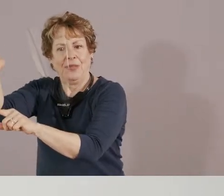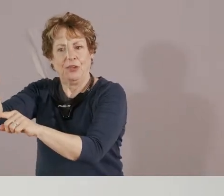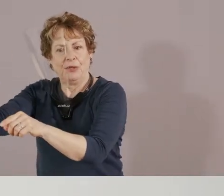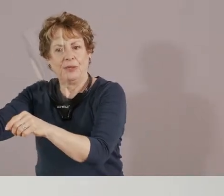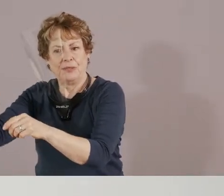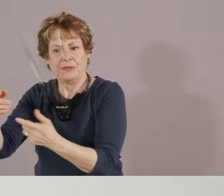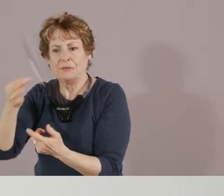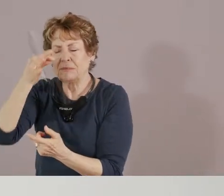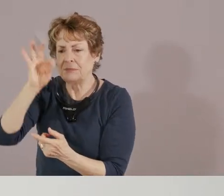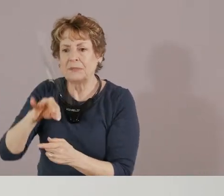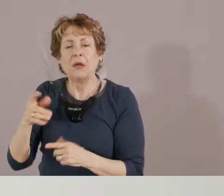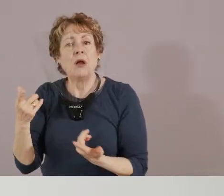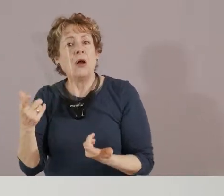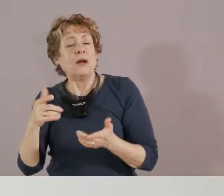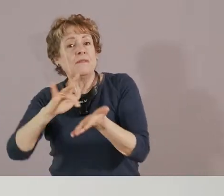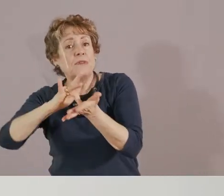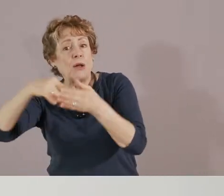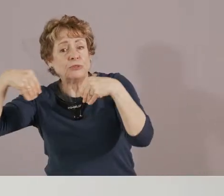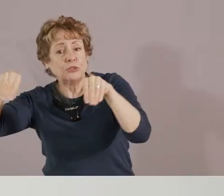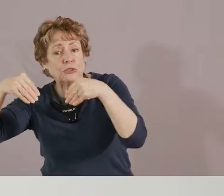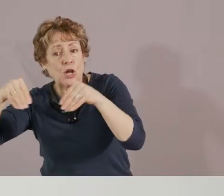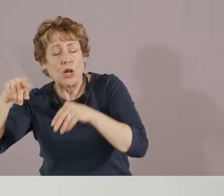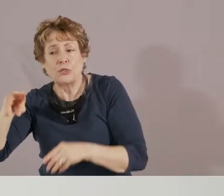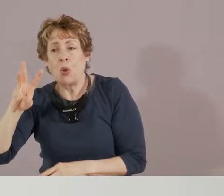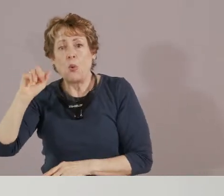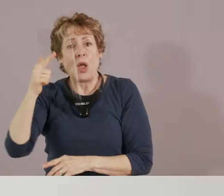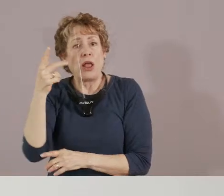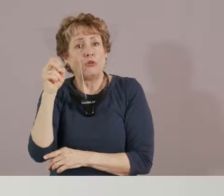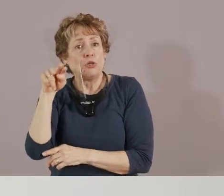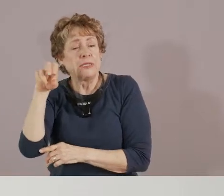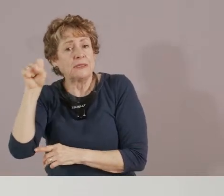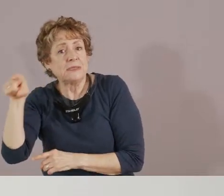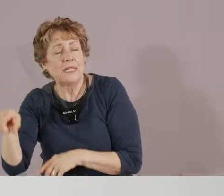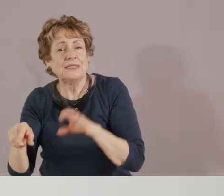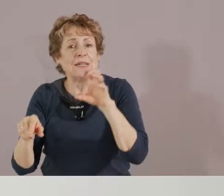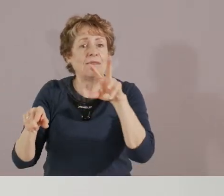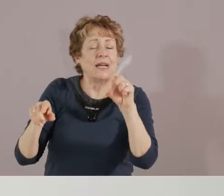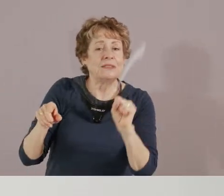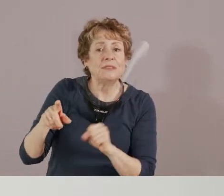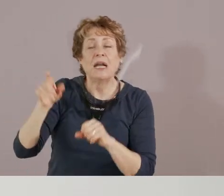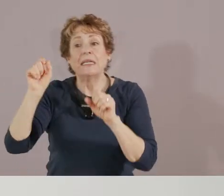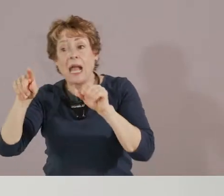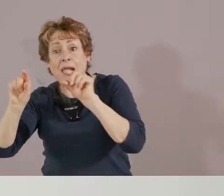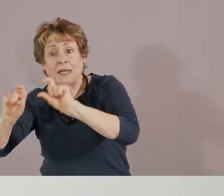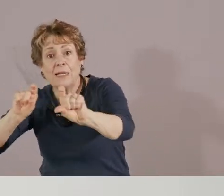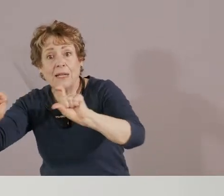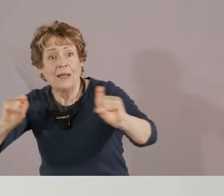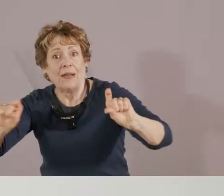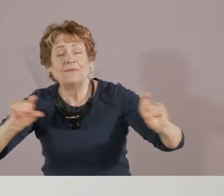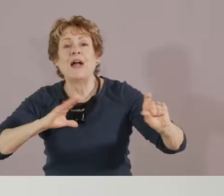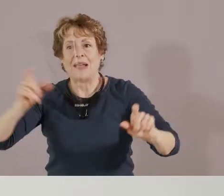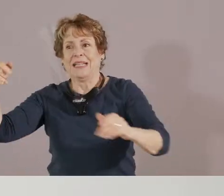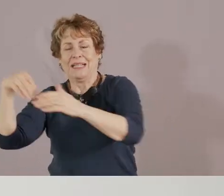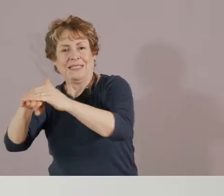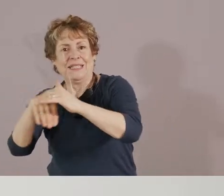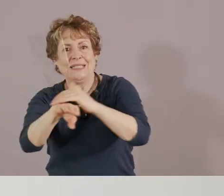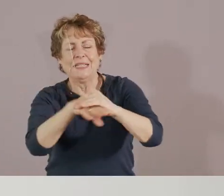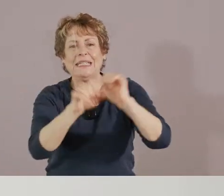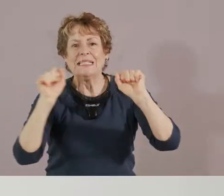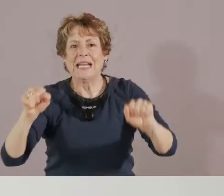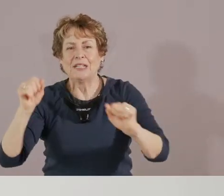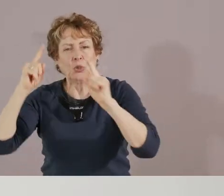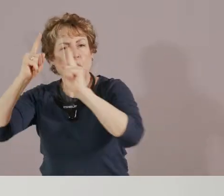continue to increase the places where those providers are, that will become more and